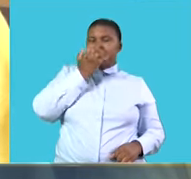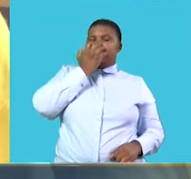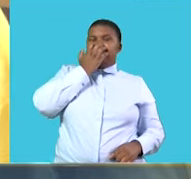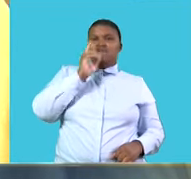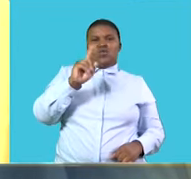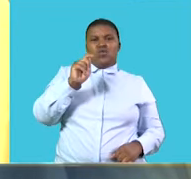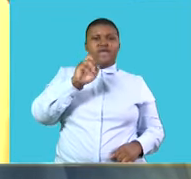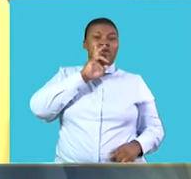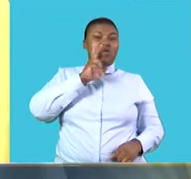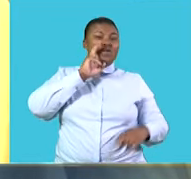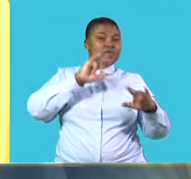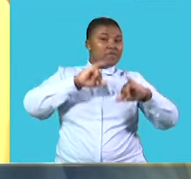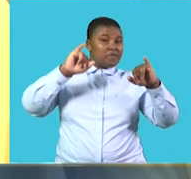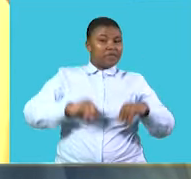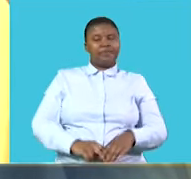inhaling sewage.